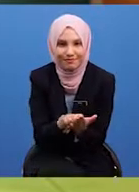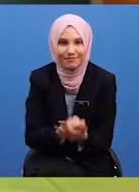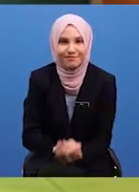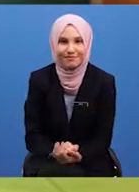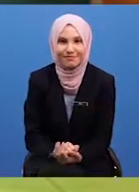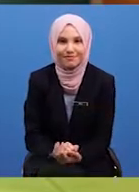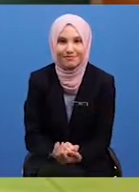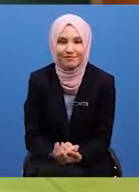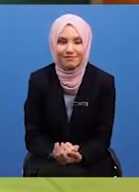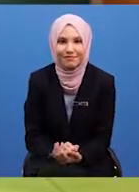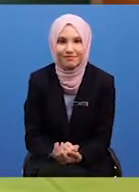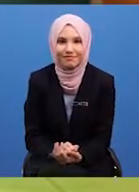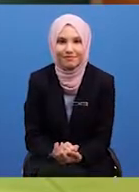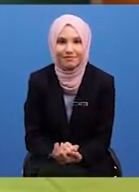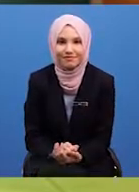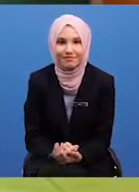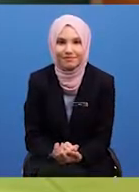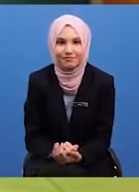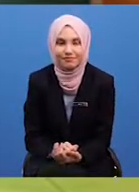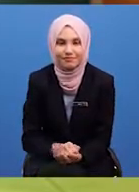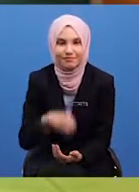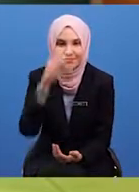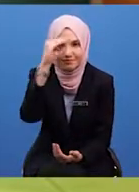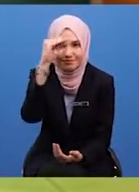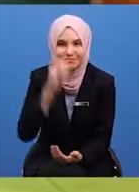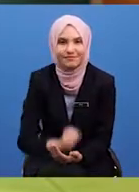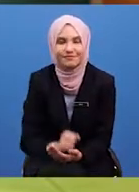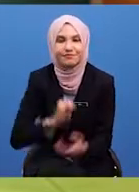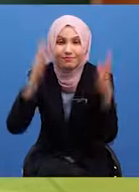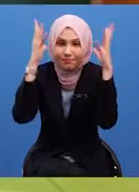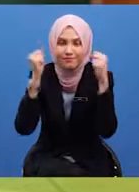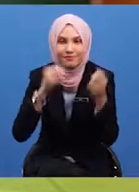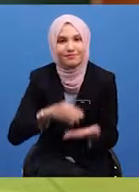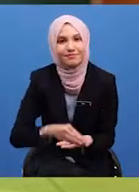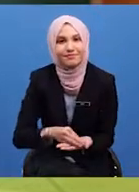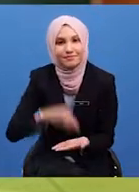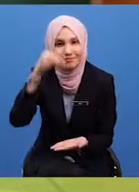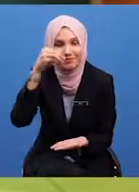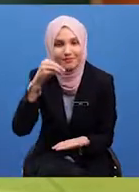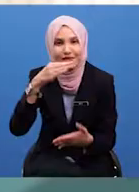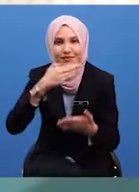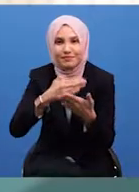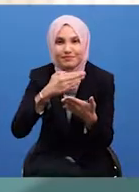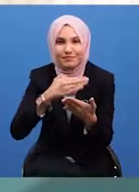Okay, sir. Thank you, sir. Okay, boys. I hope you have learned your lesson today.